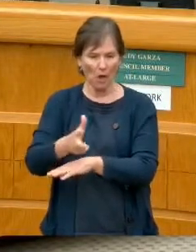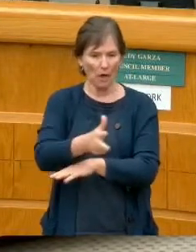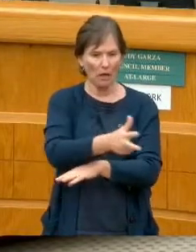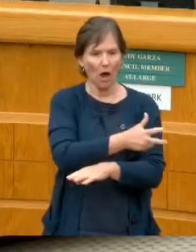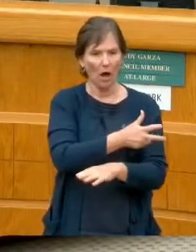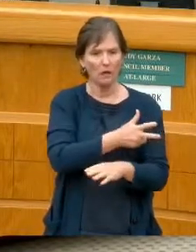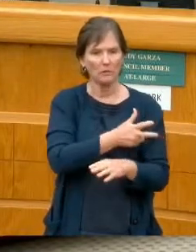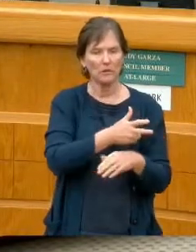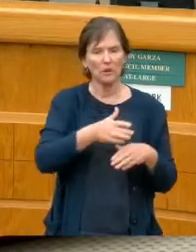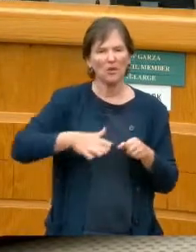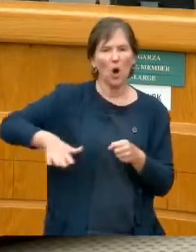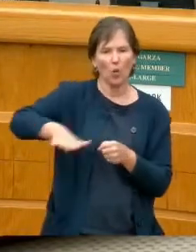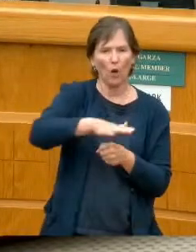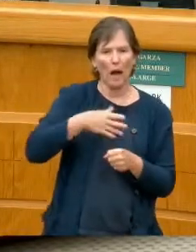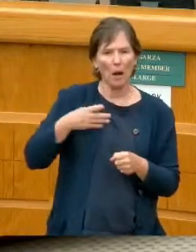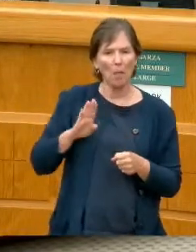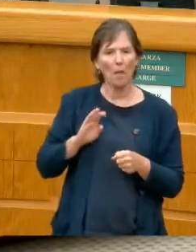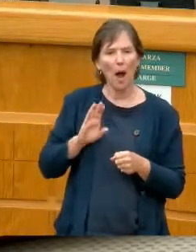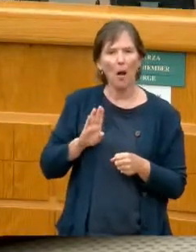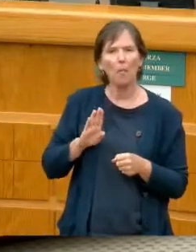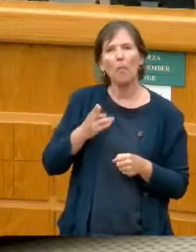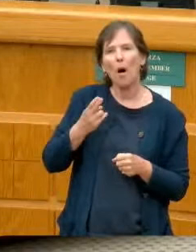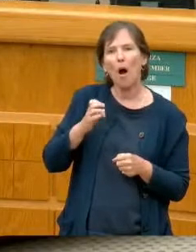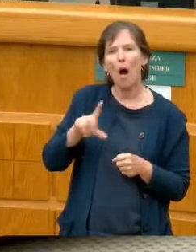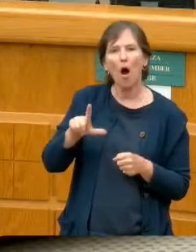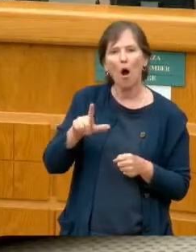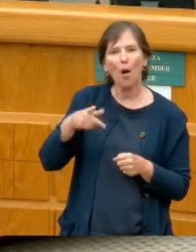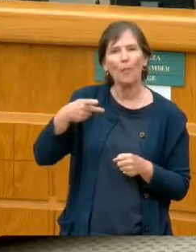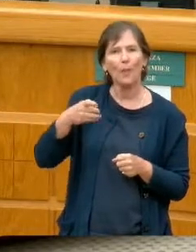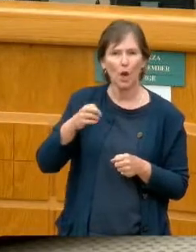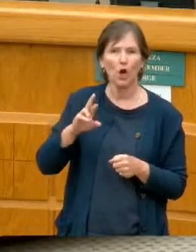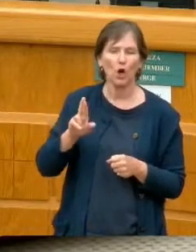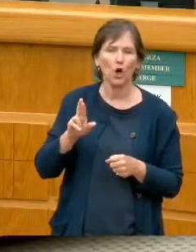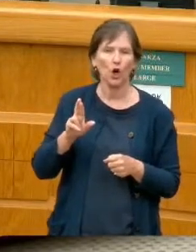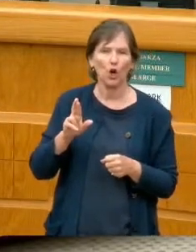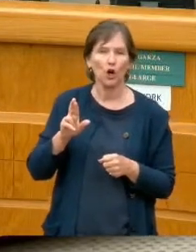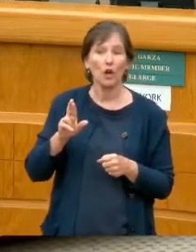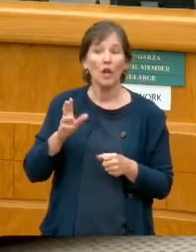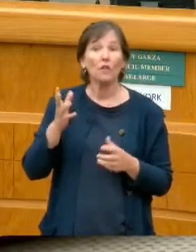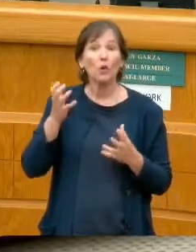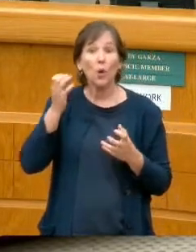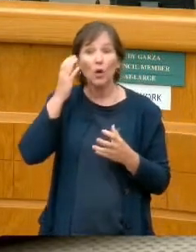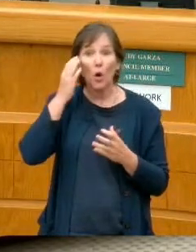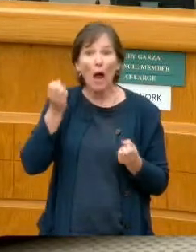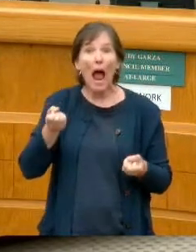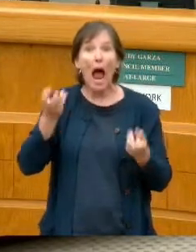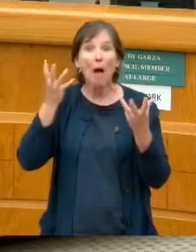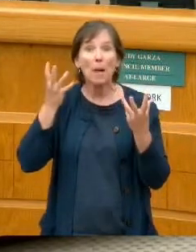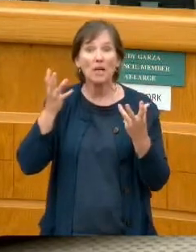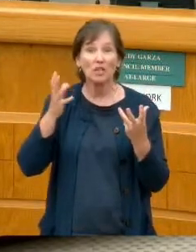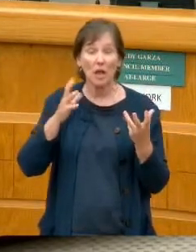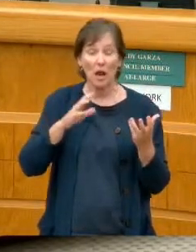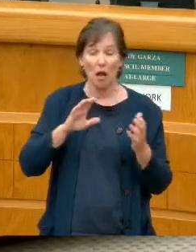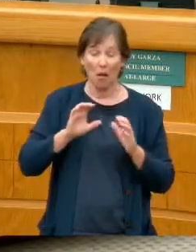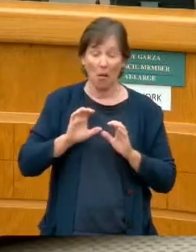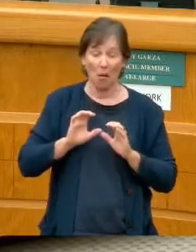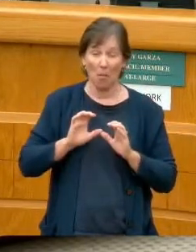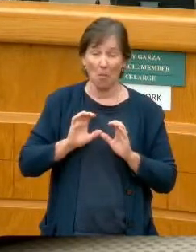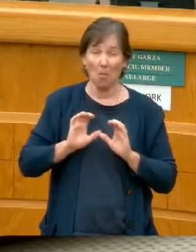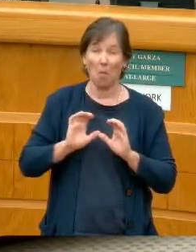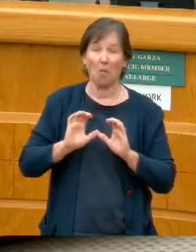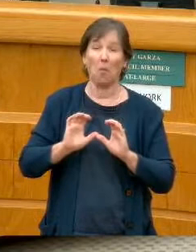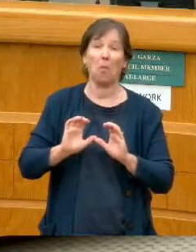So we're making tremendous progress. If you want to know how much debris they move a day, 24 truckloads